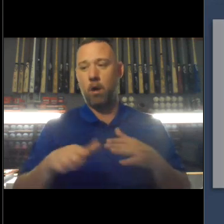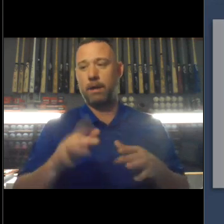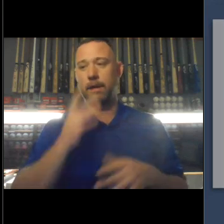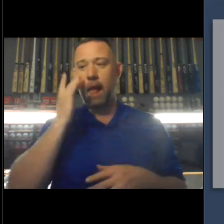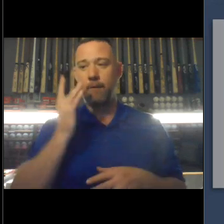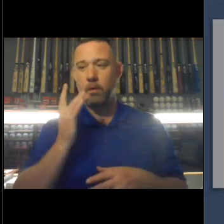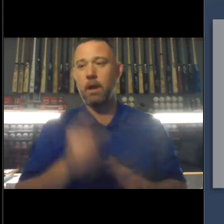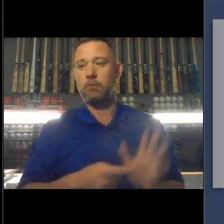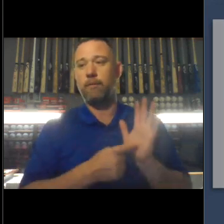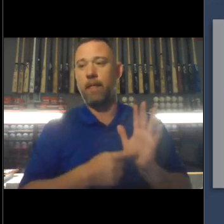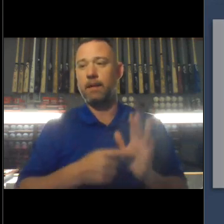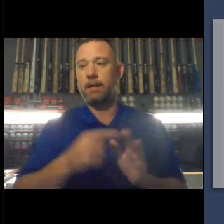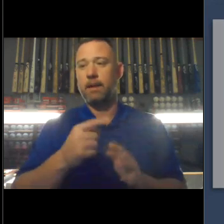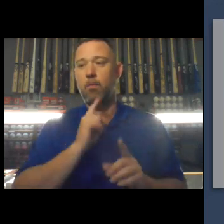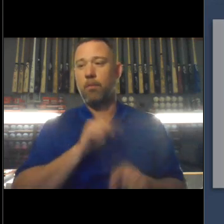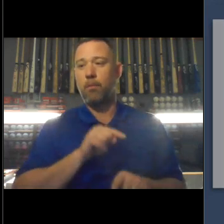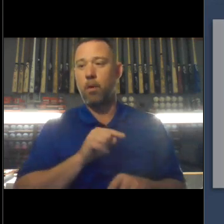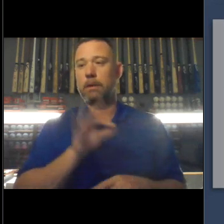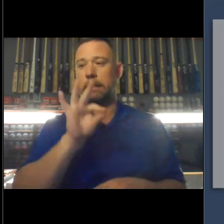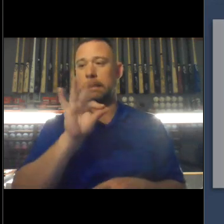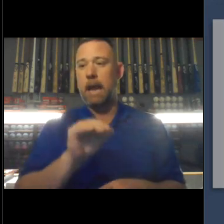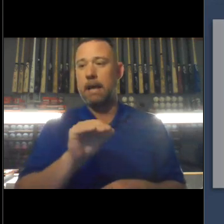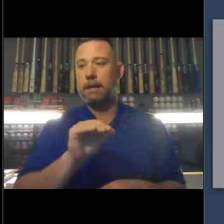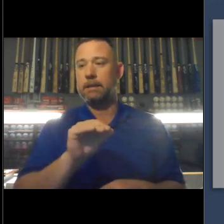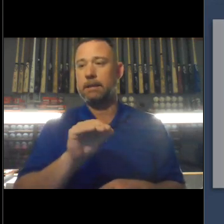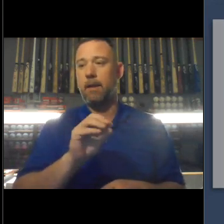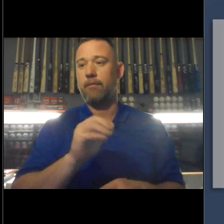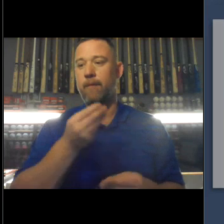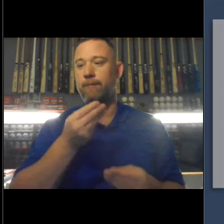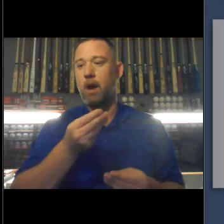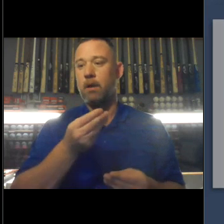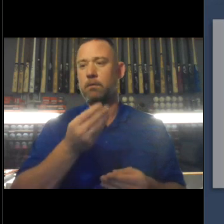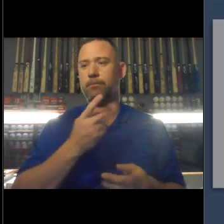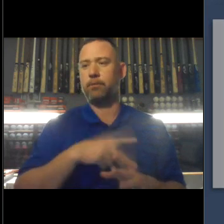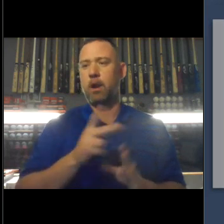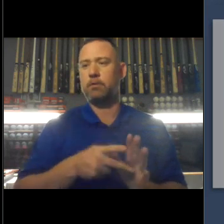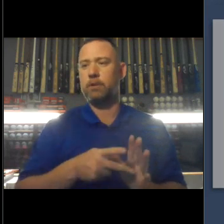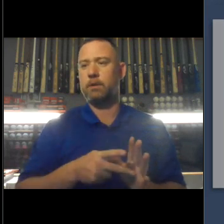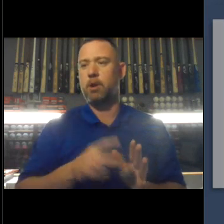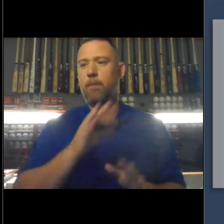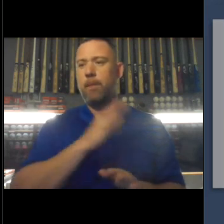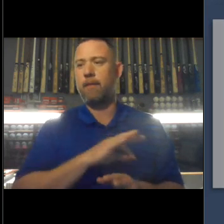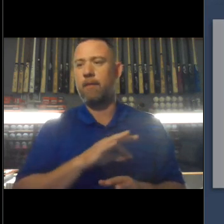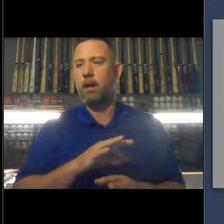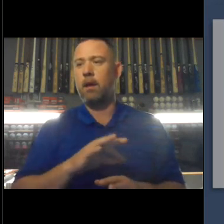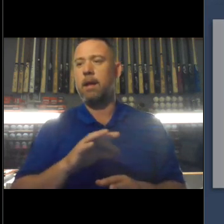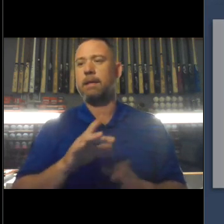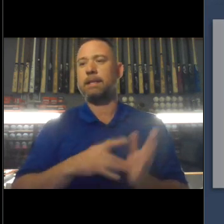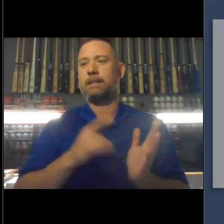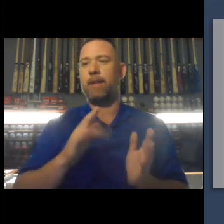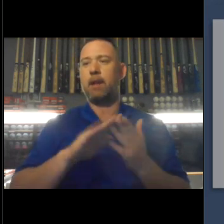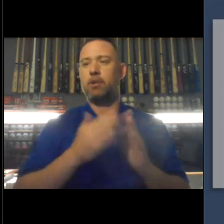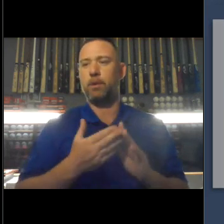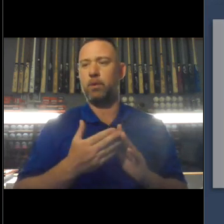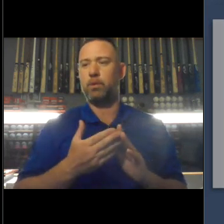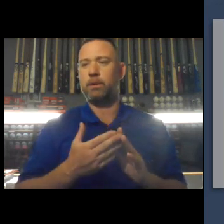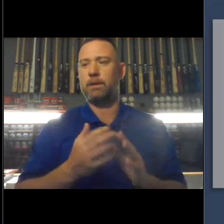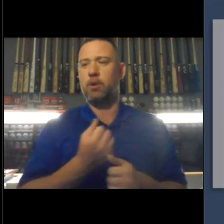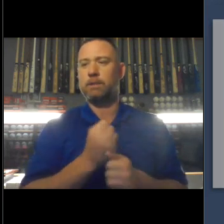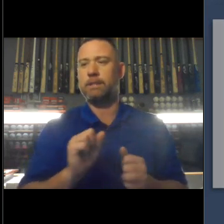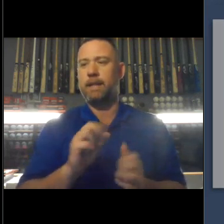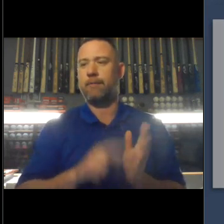in the report, 90 of the funded projects are benefiting disadvantaged communities, and 48 are safe routes to